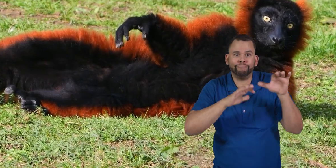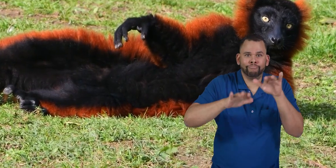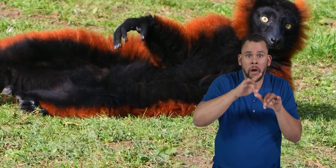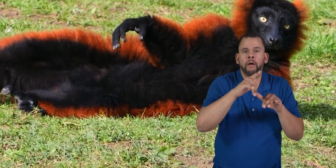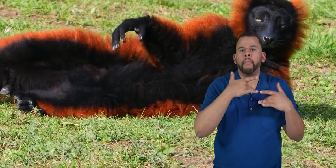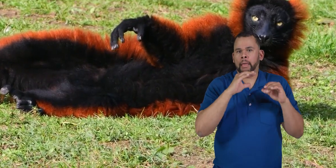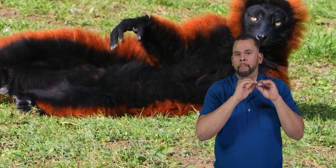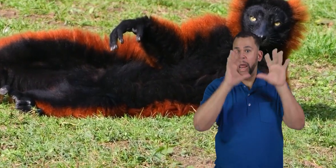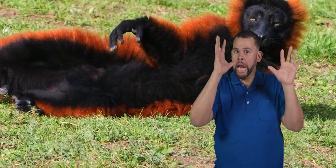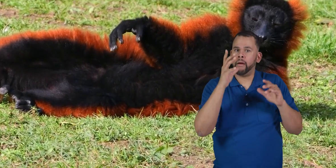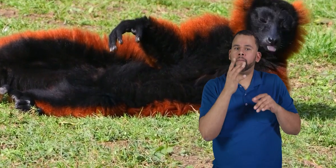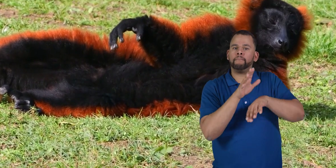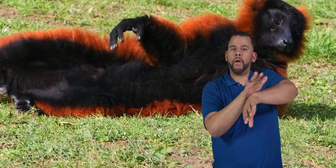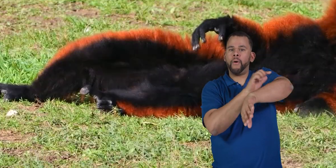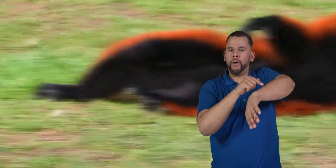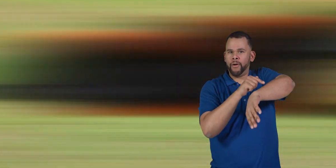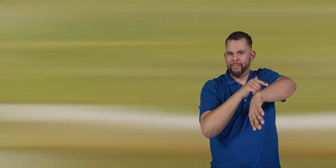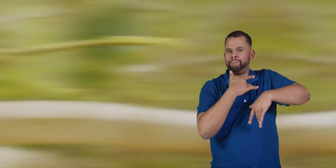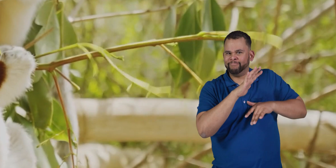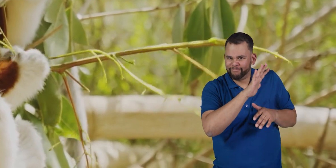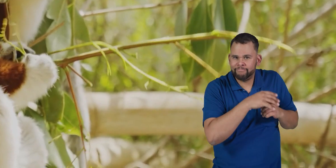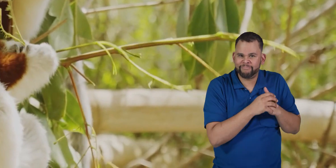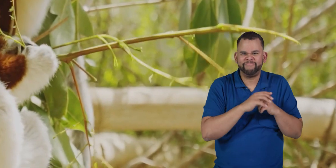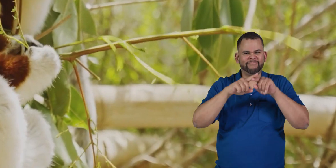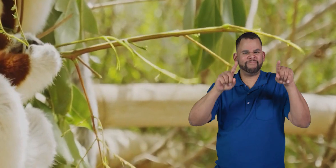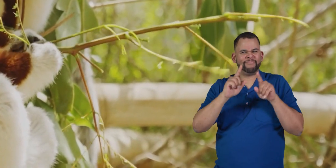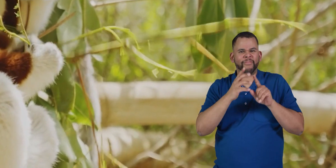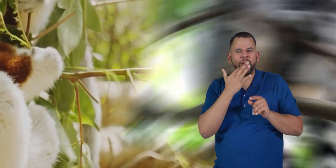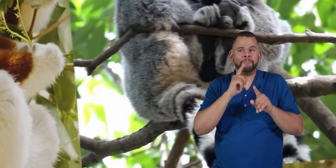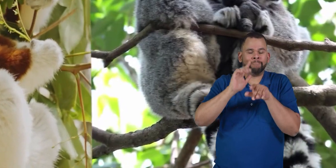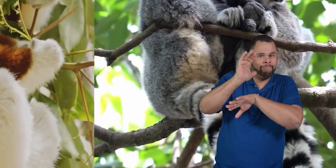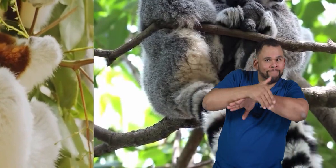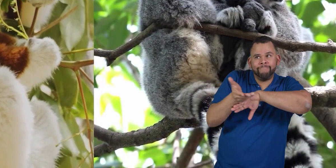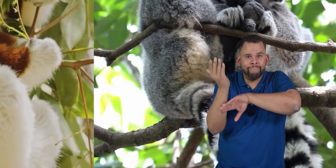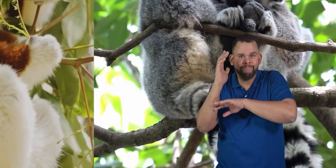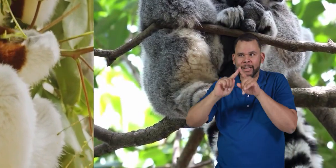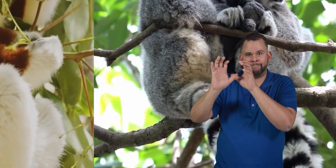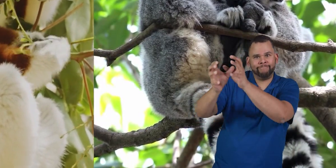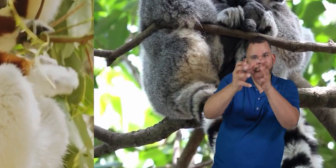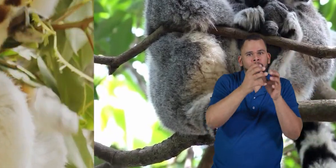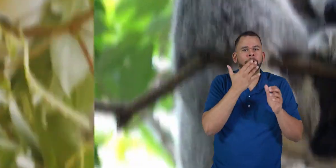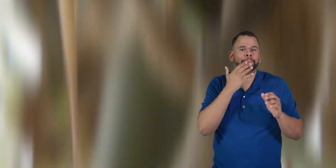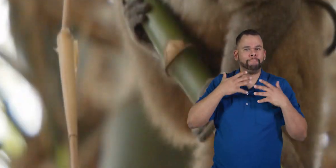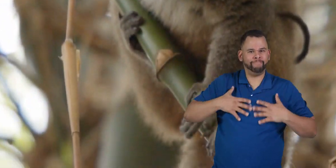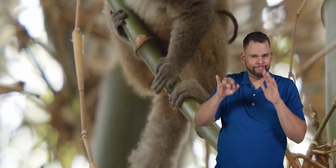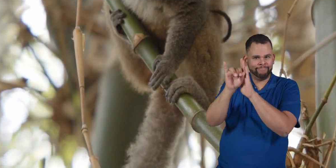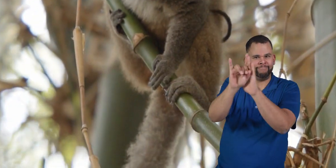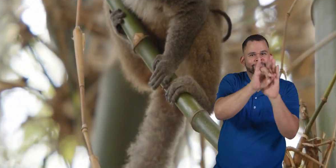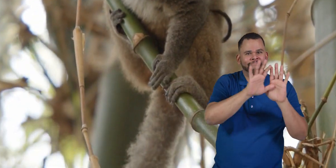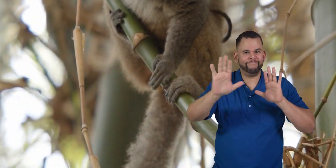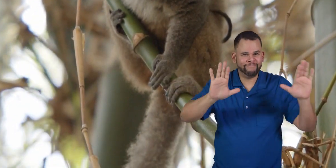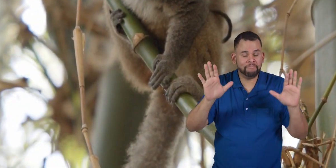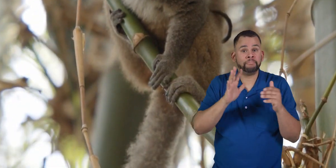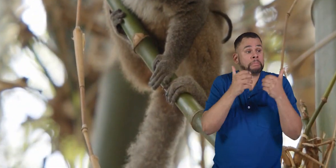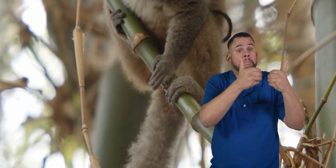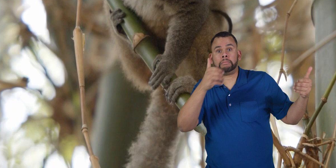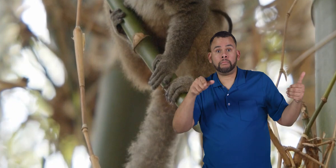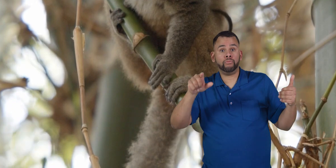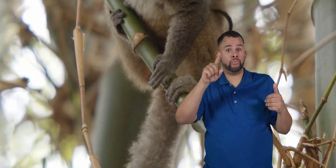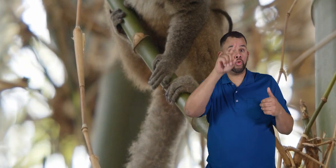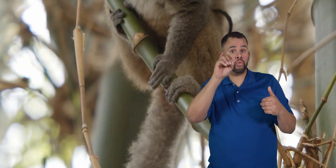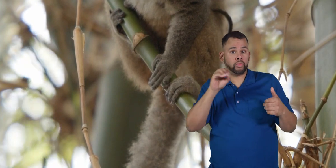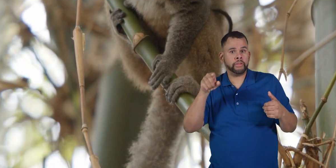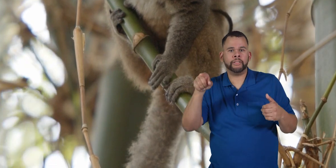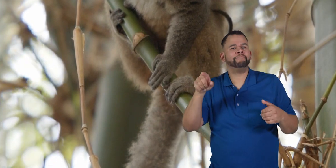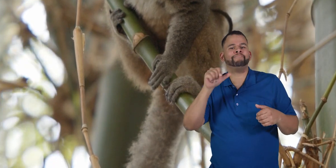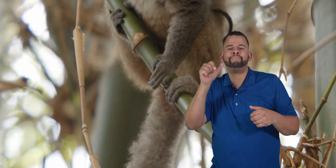have bright fur and are easier to spot so lemurs come in day and night versions apart from a zoo you